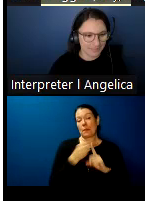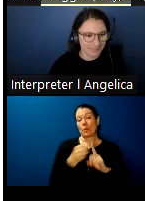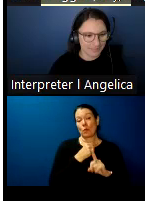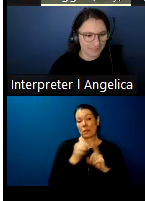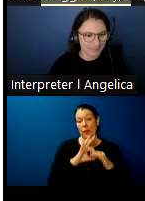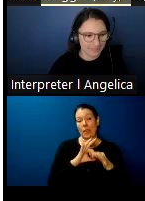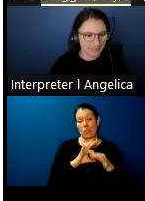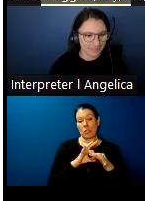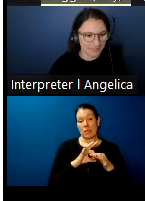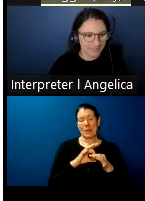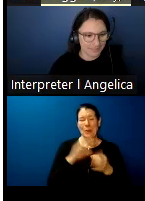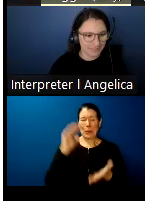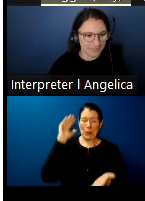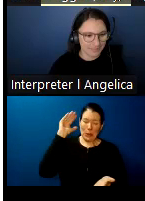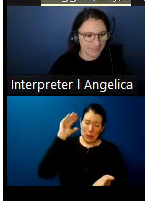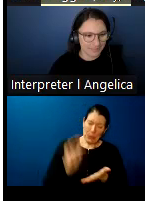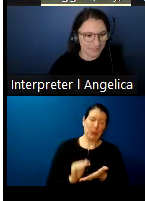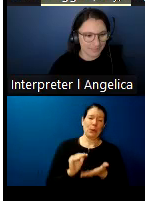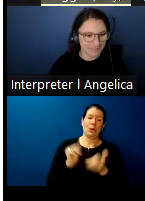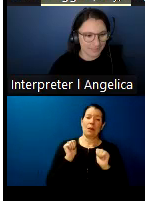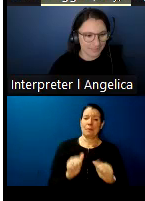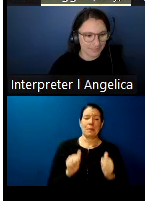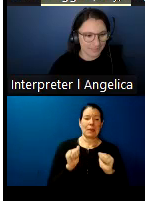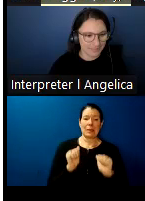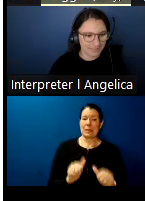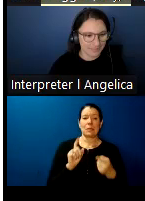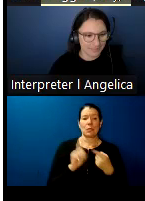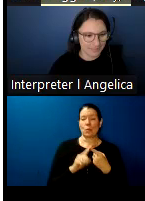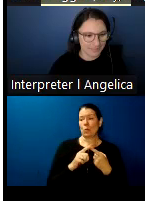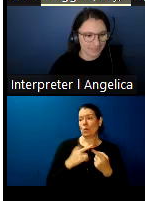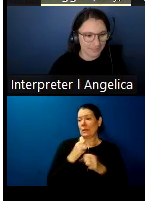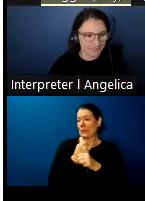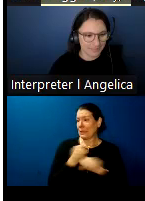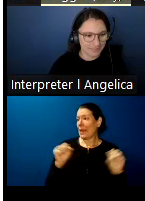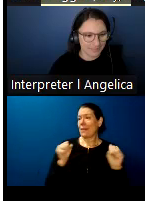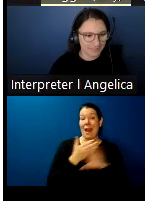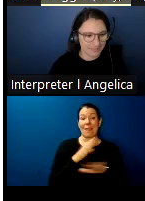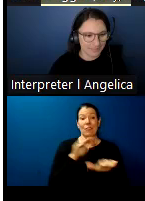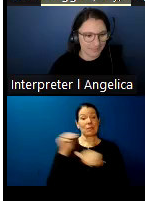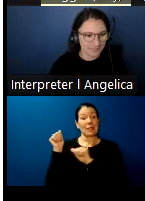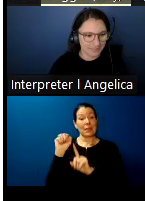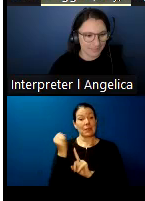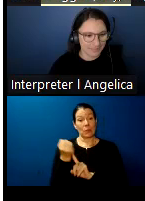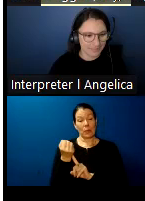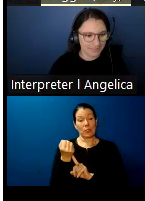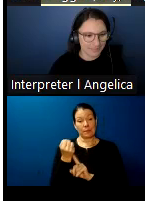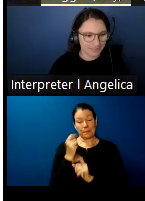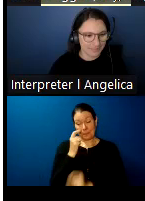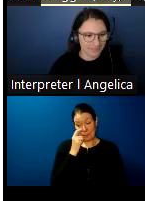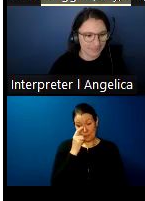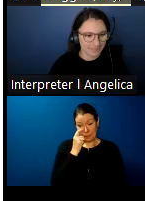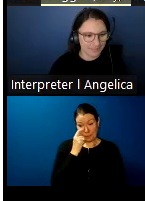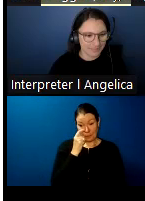deeply diminishes the survivor's ability to stay safe after leaving a situation of abuse.